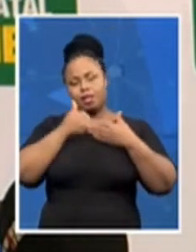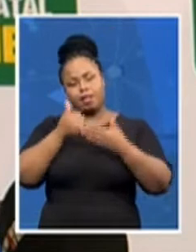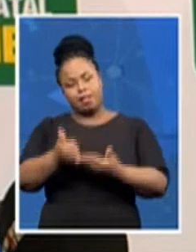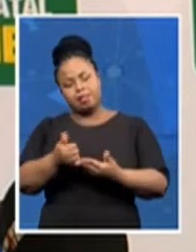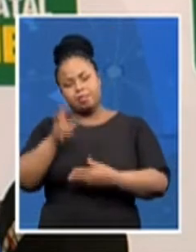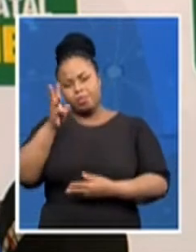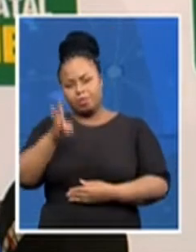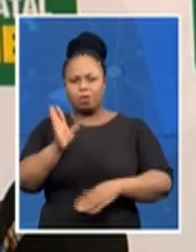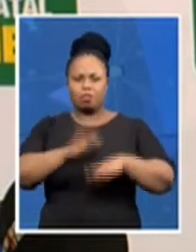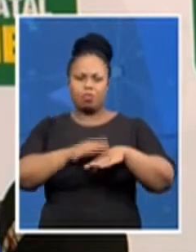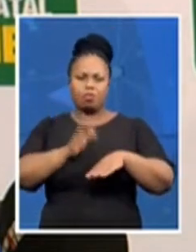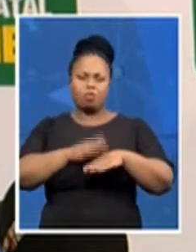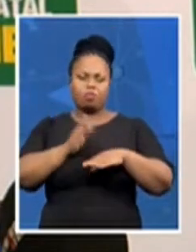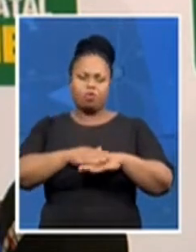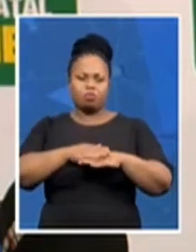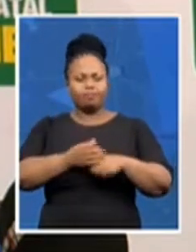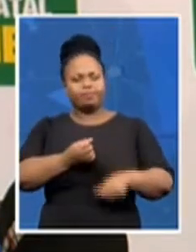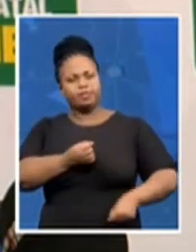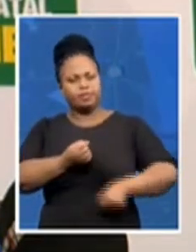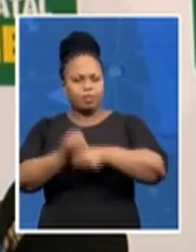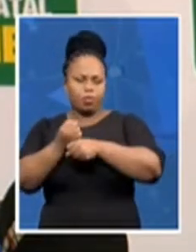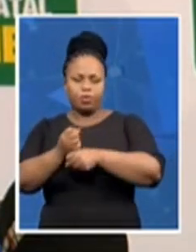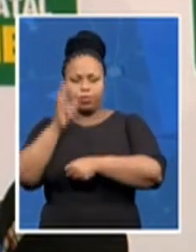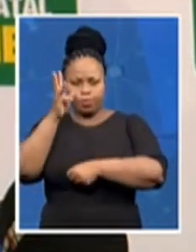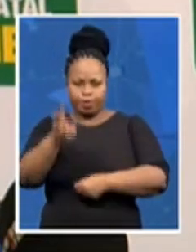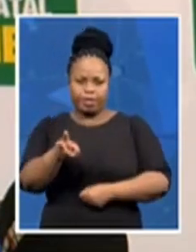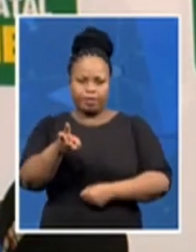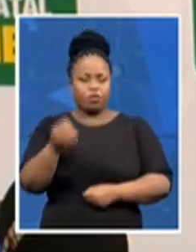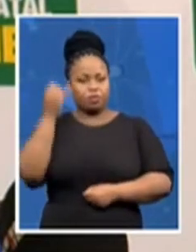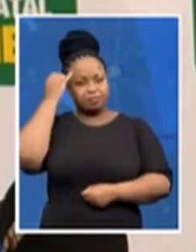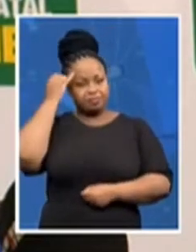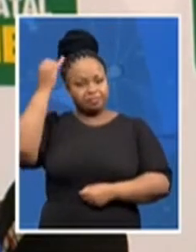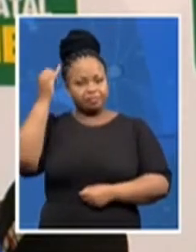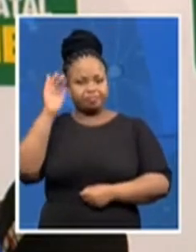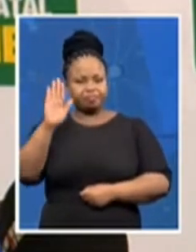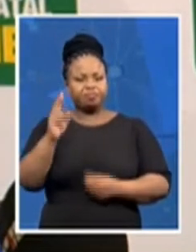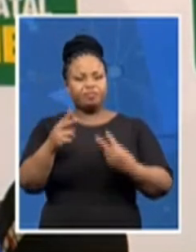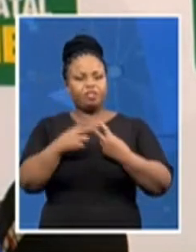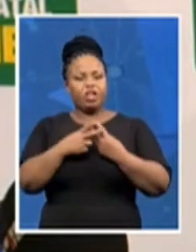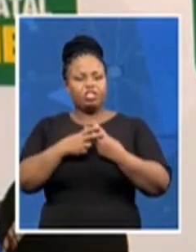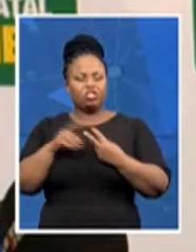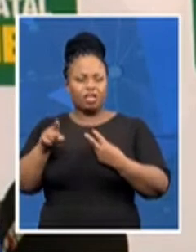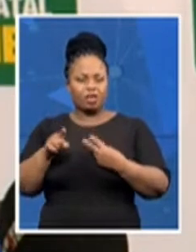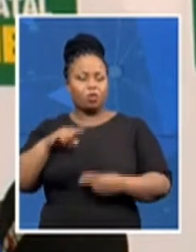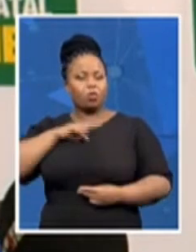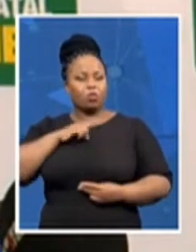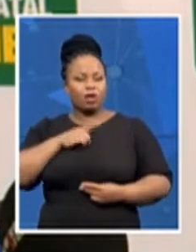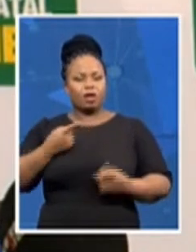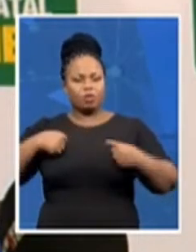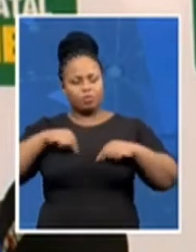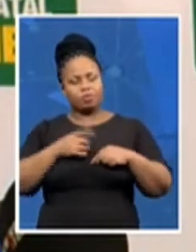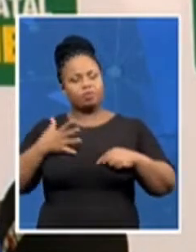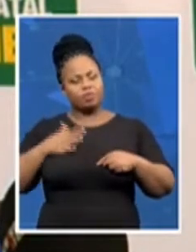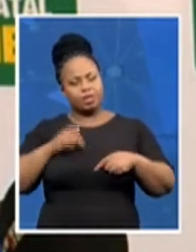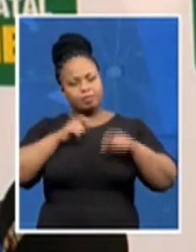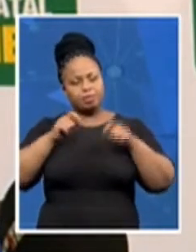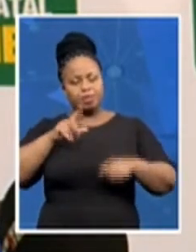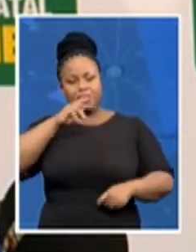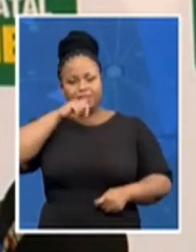continued support to this movement for the unity of the people of KwaZulu-Natal. Together, let